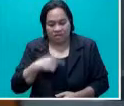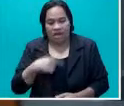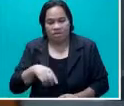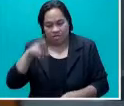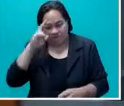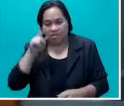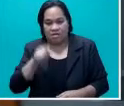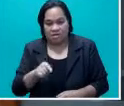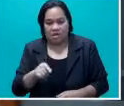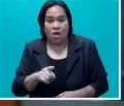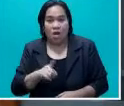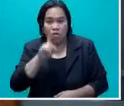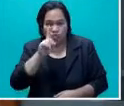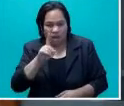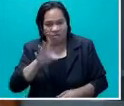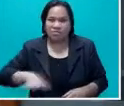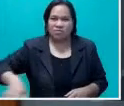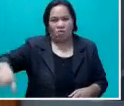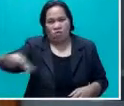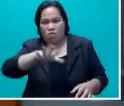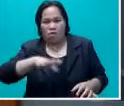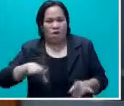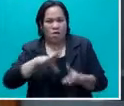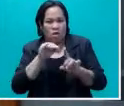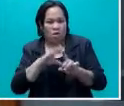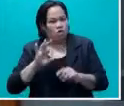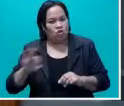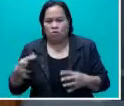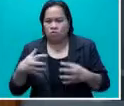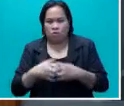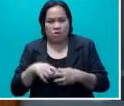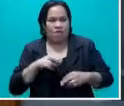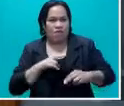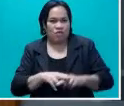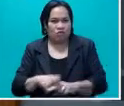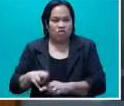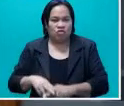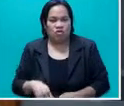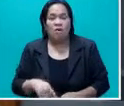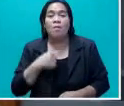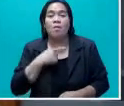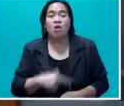I must say that the one constituency model is not suitable for Fiji because it does